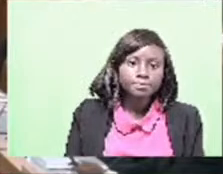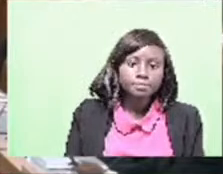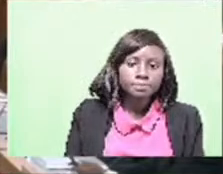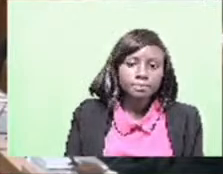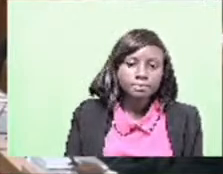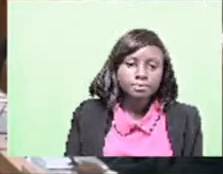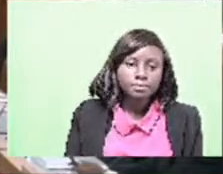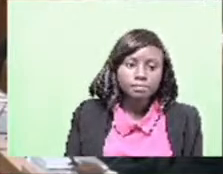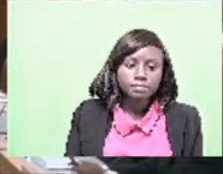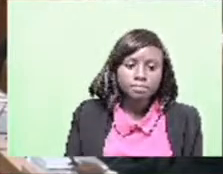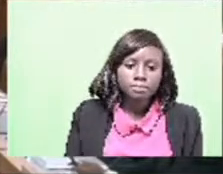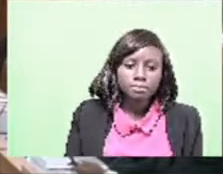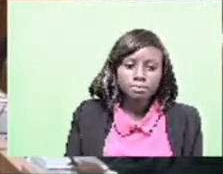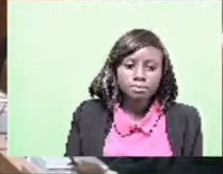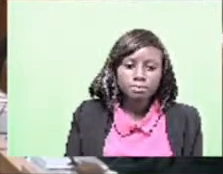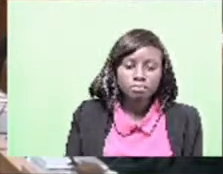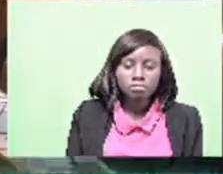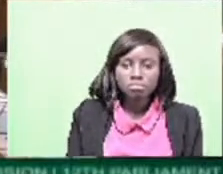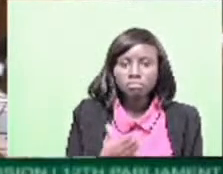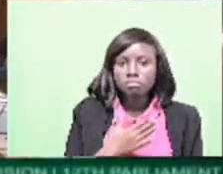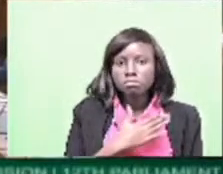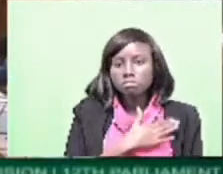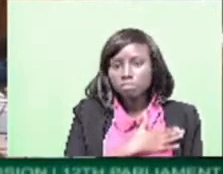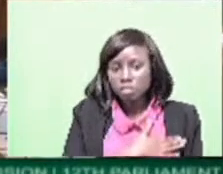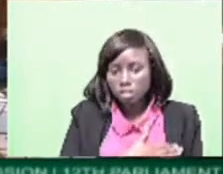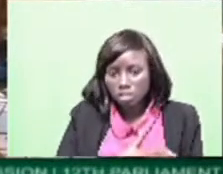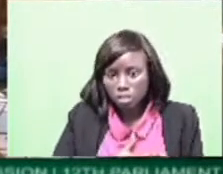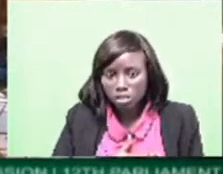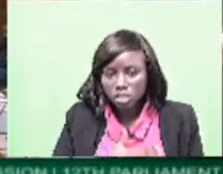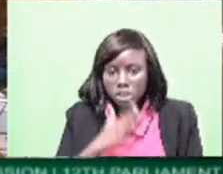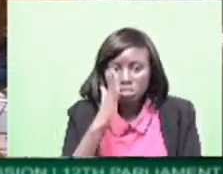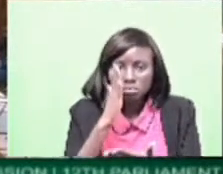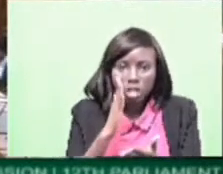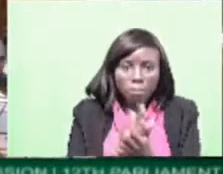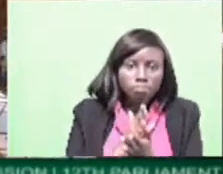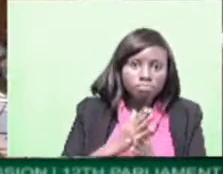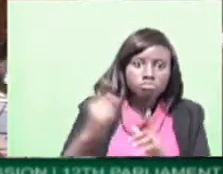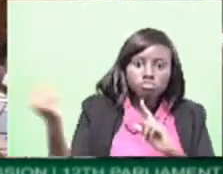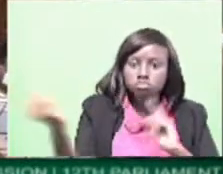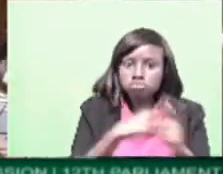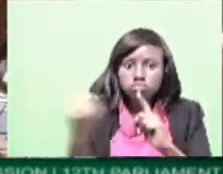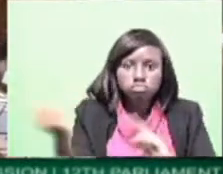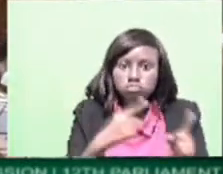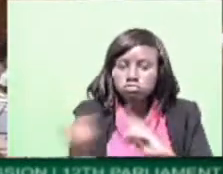Poor, please, because talk the members. I am talking, I am on my legs.